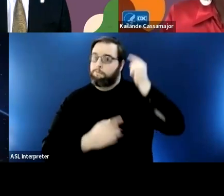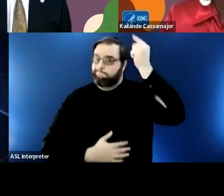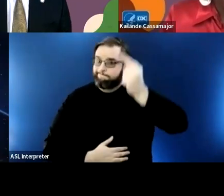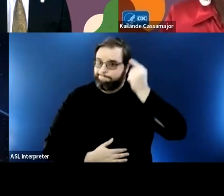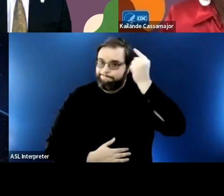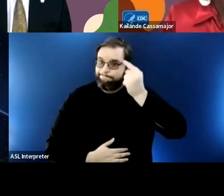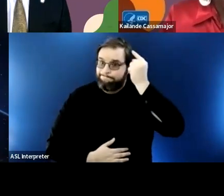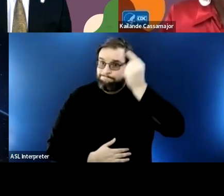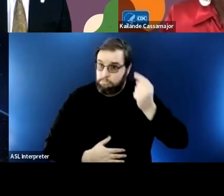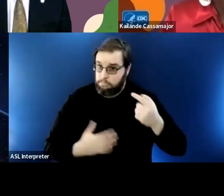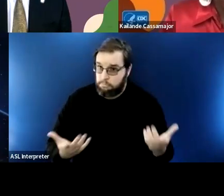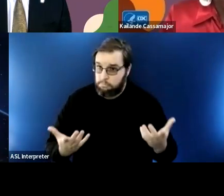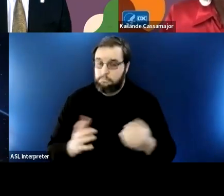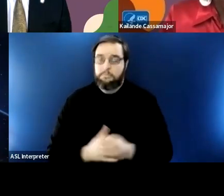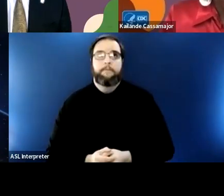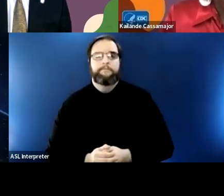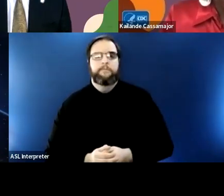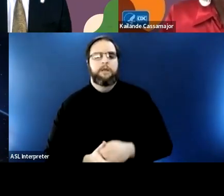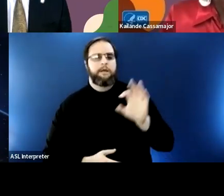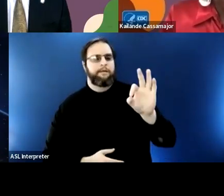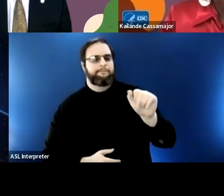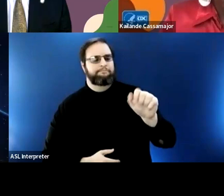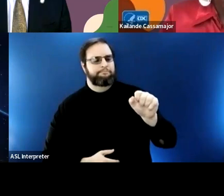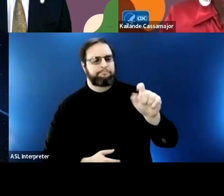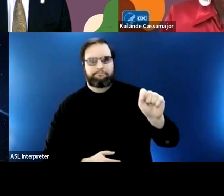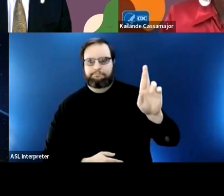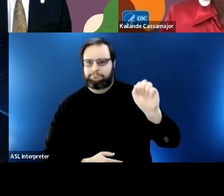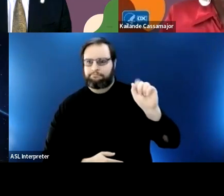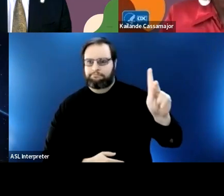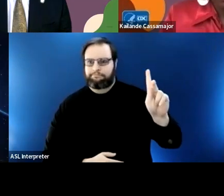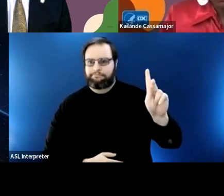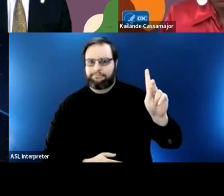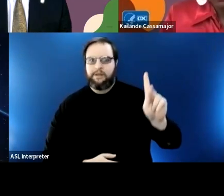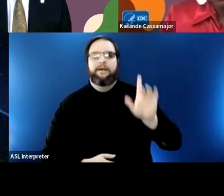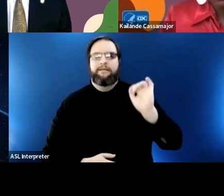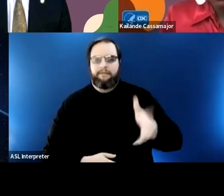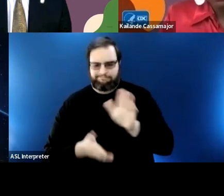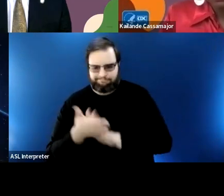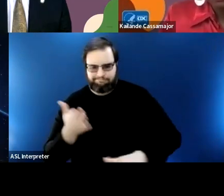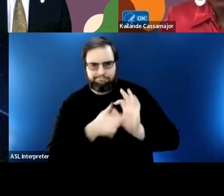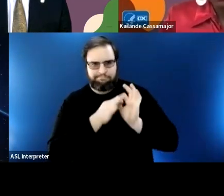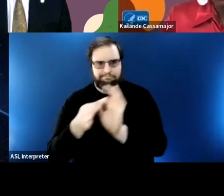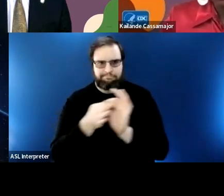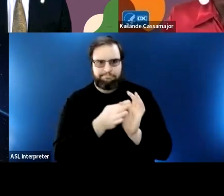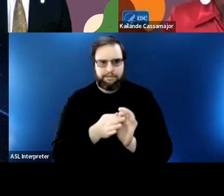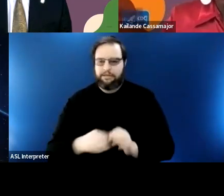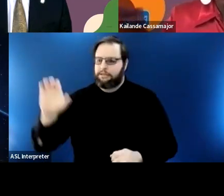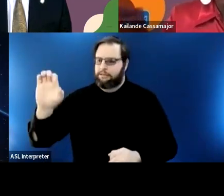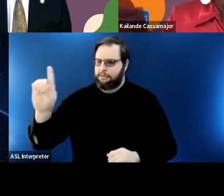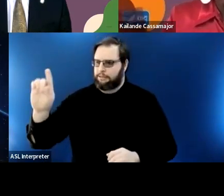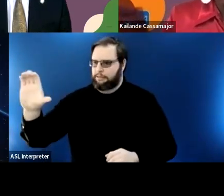contemplate is fast tracking the institutional relationships between the CDC and our